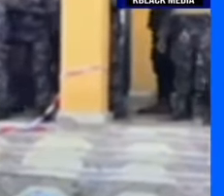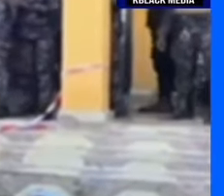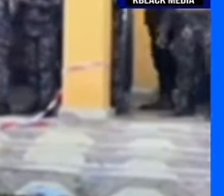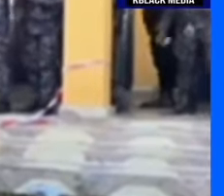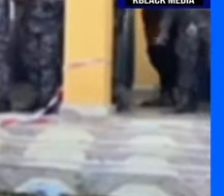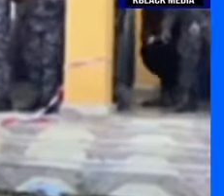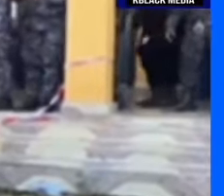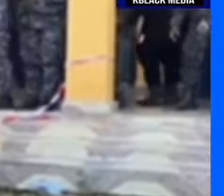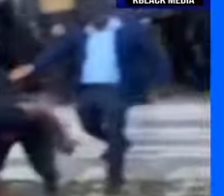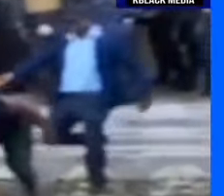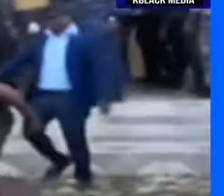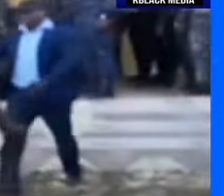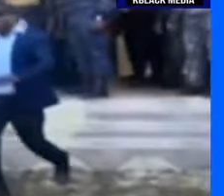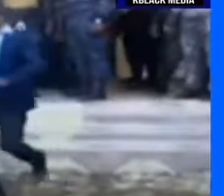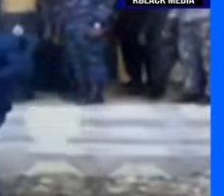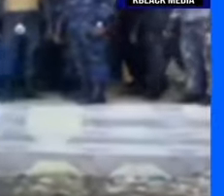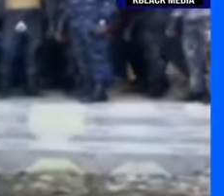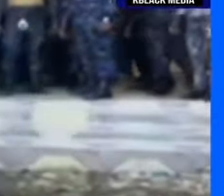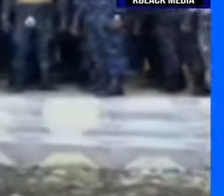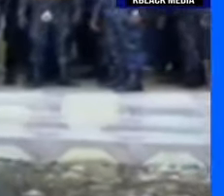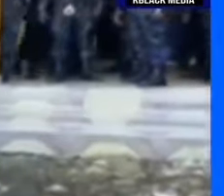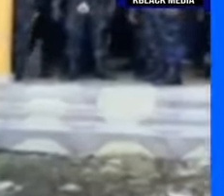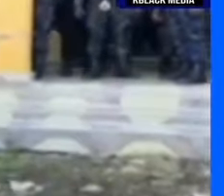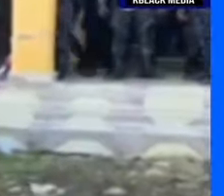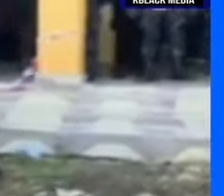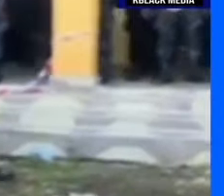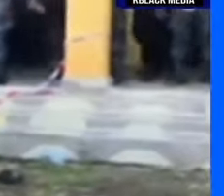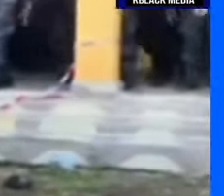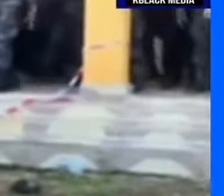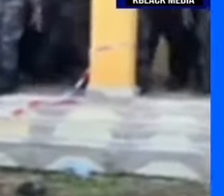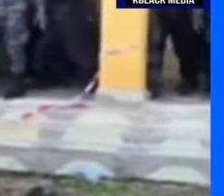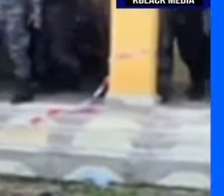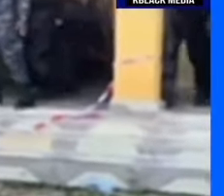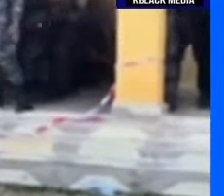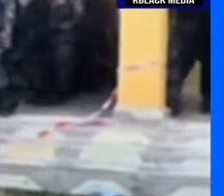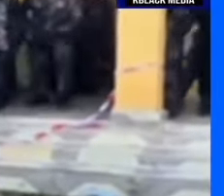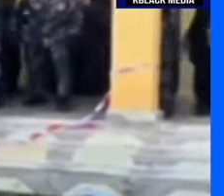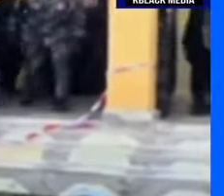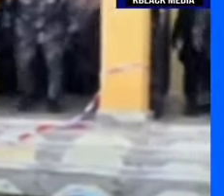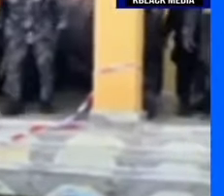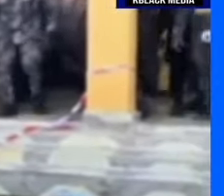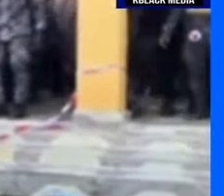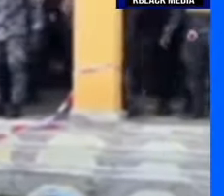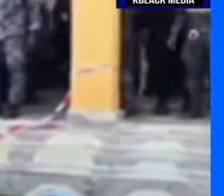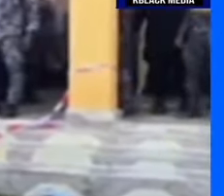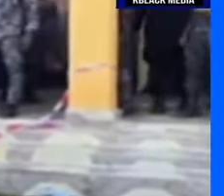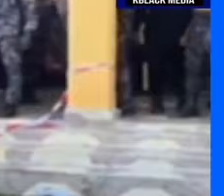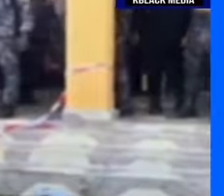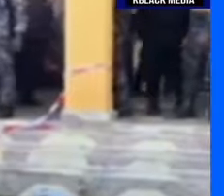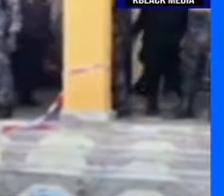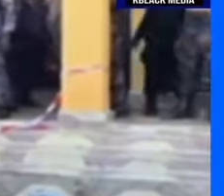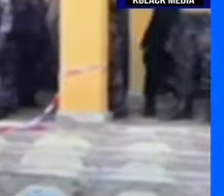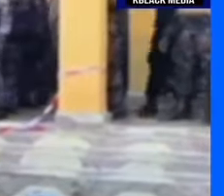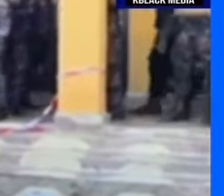He is the chairman of the Ghana Police Council. Oh no, and I am the head of the economic management team. Oh no,